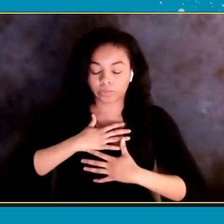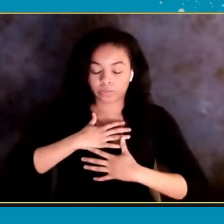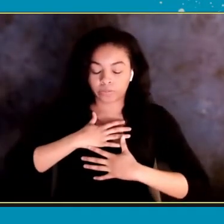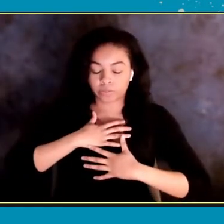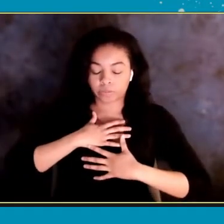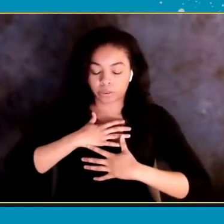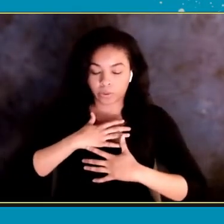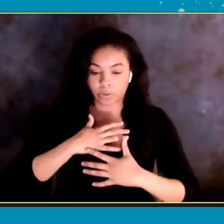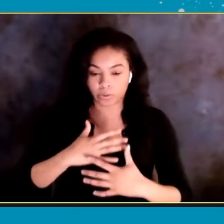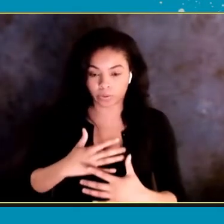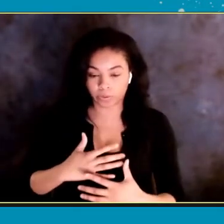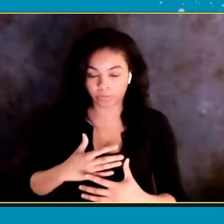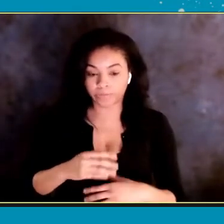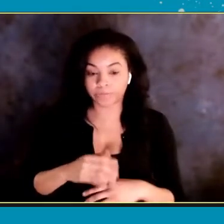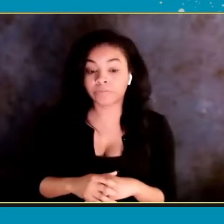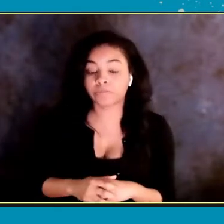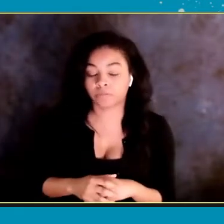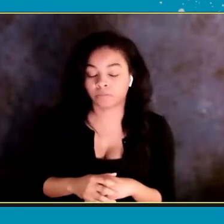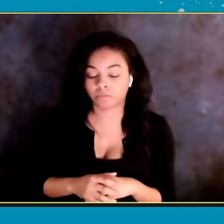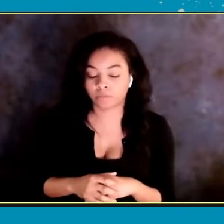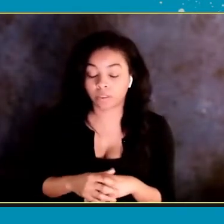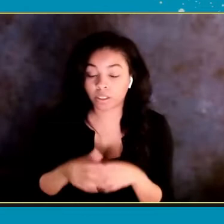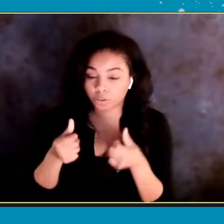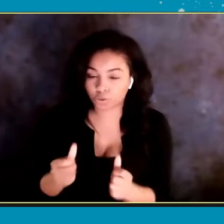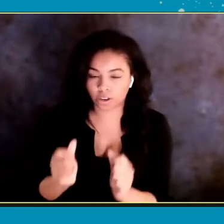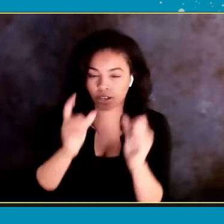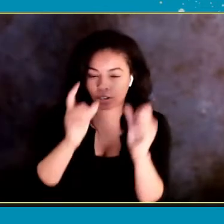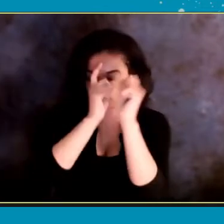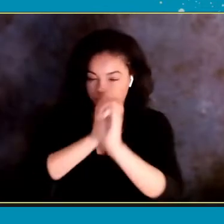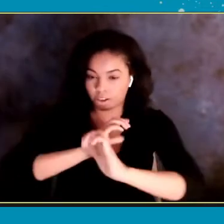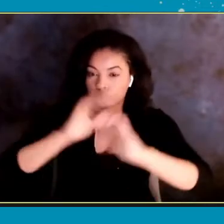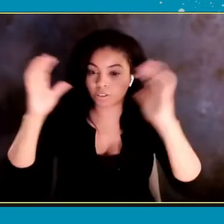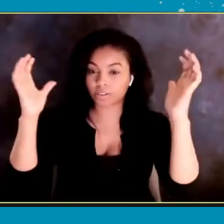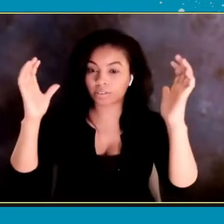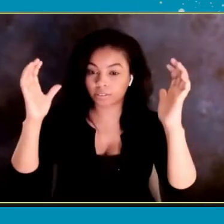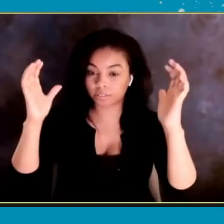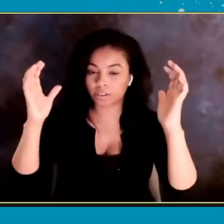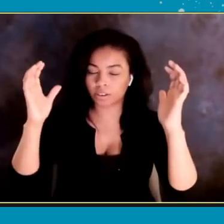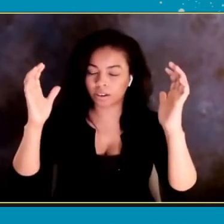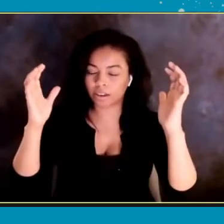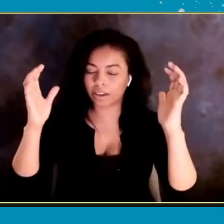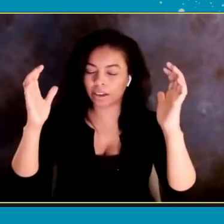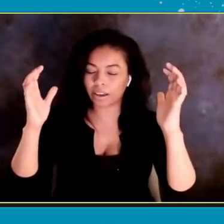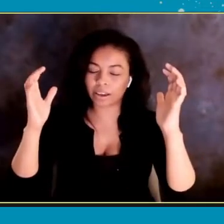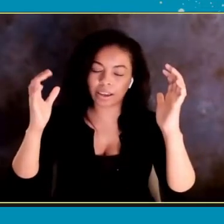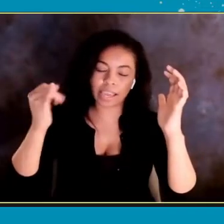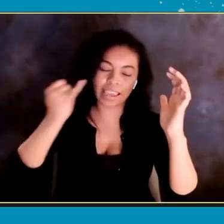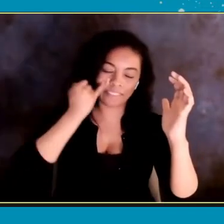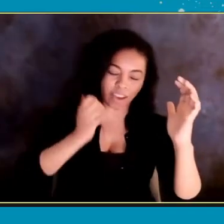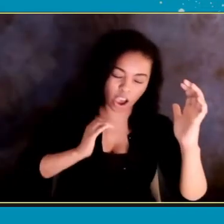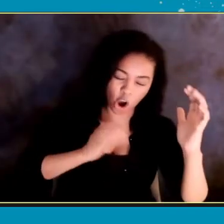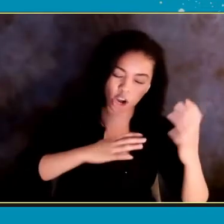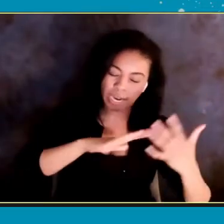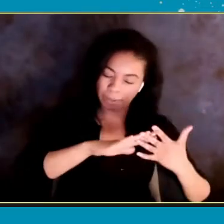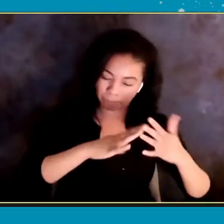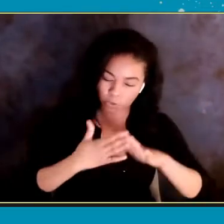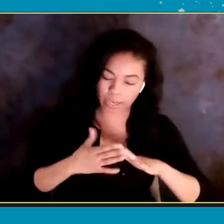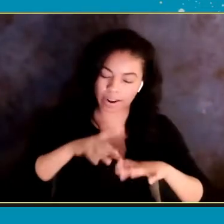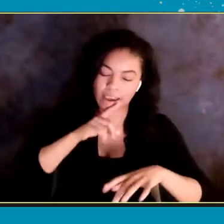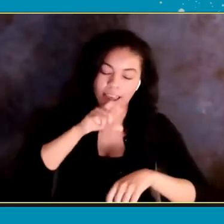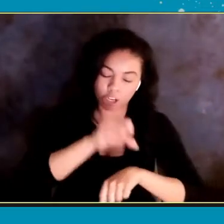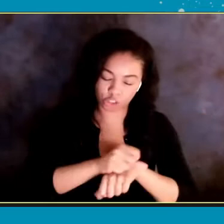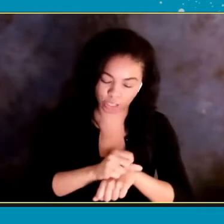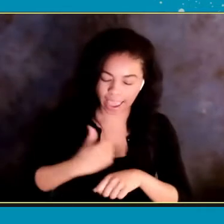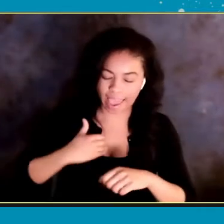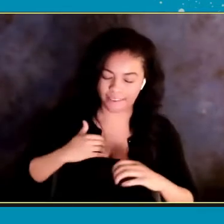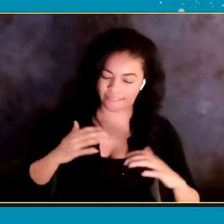and just imagine what we could win if our communities actually had an equal